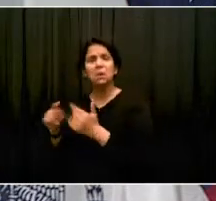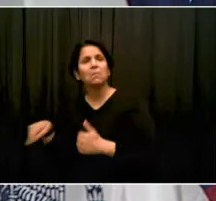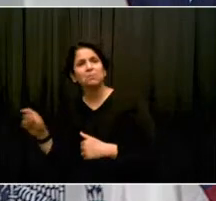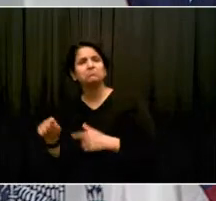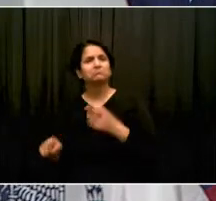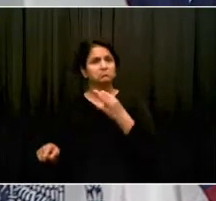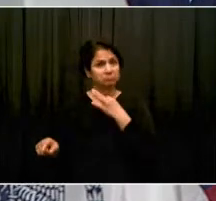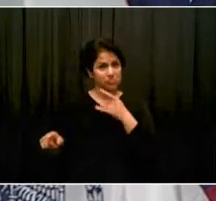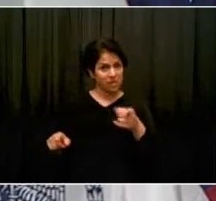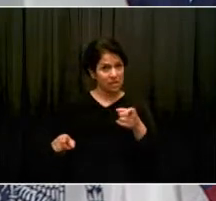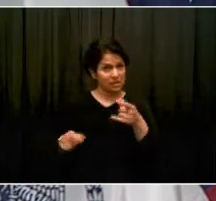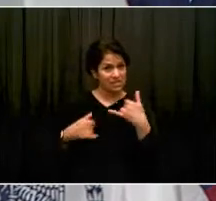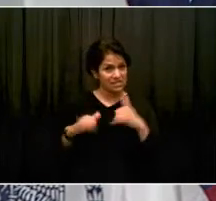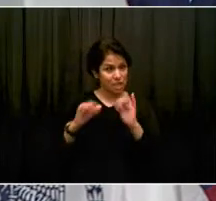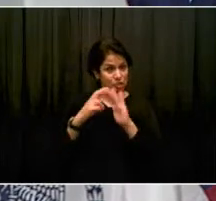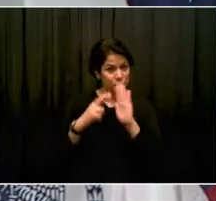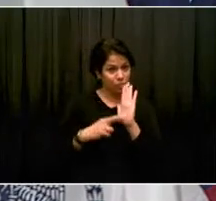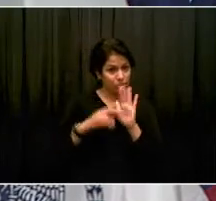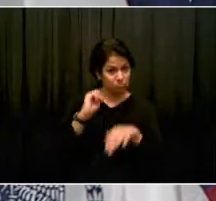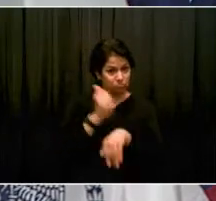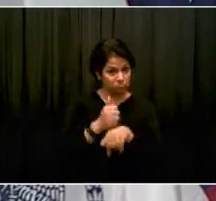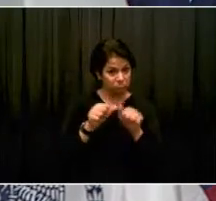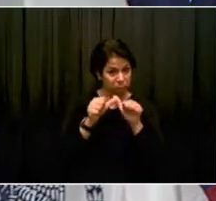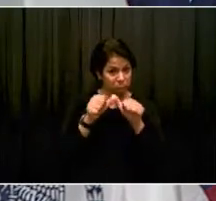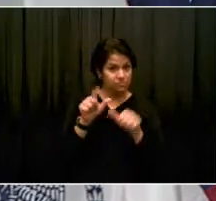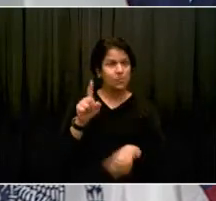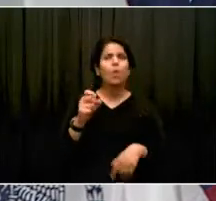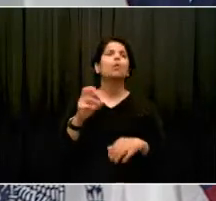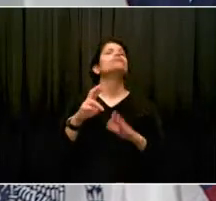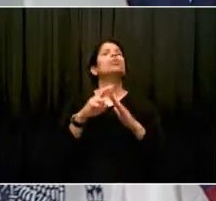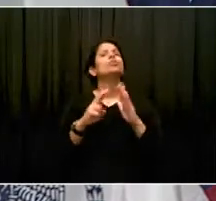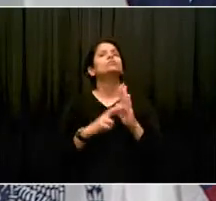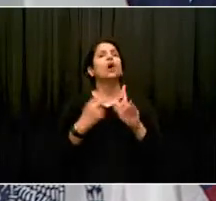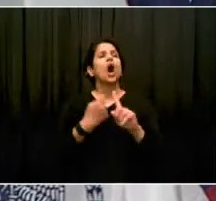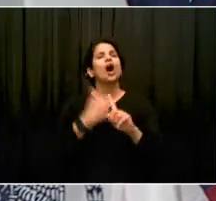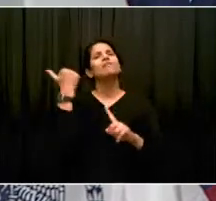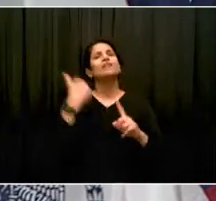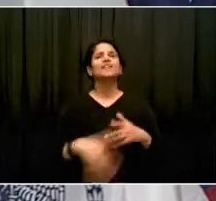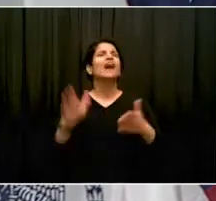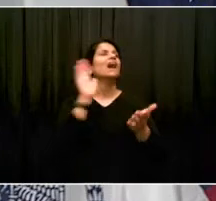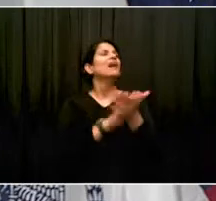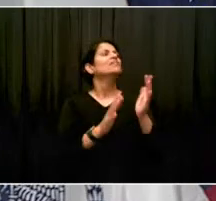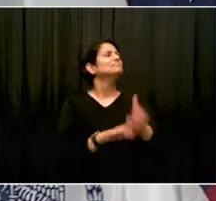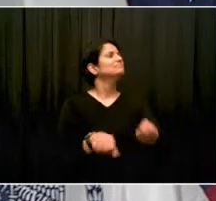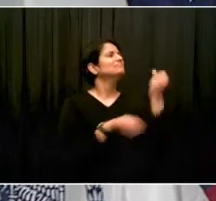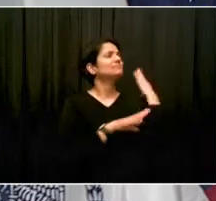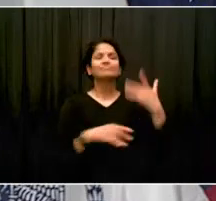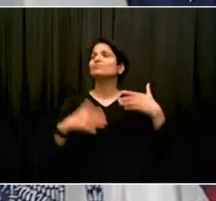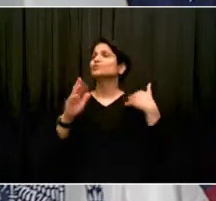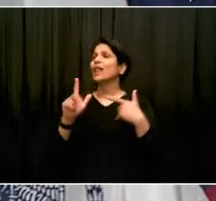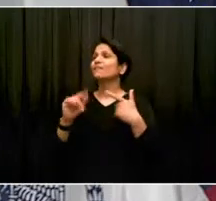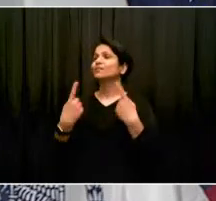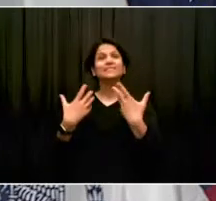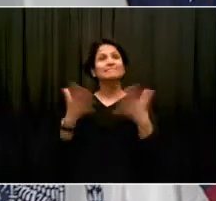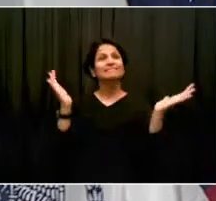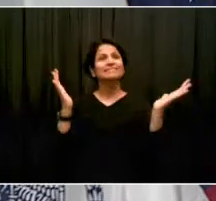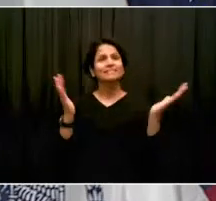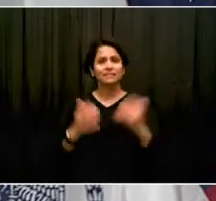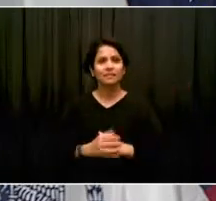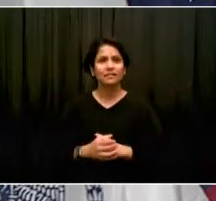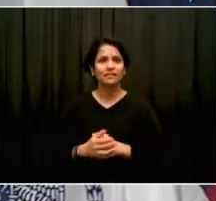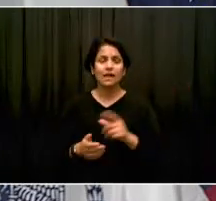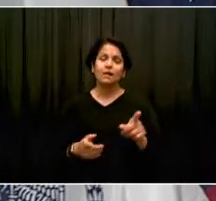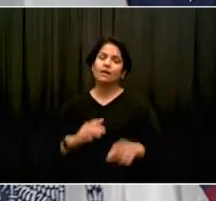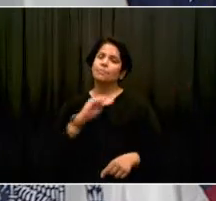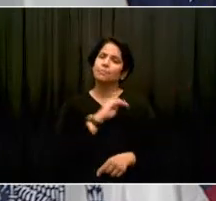mandate in place, or are you intending to have it lifted at that point? Another organic piece of this, Aaron, and